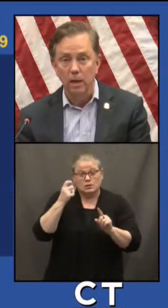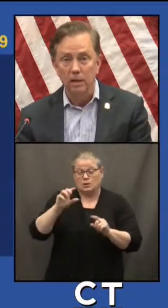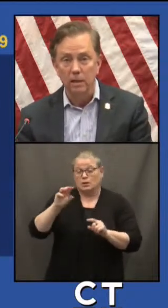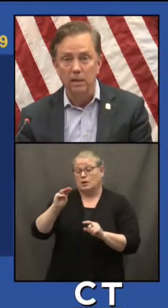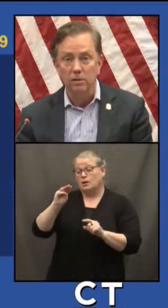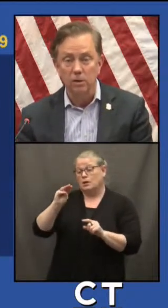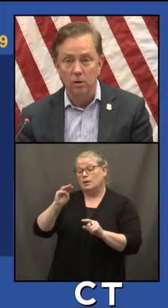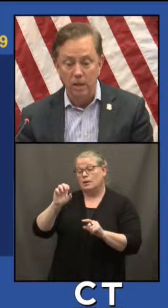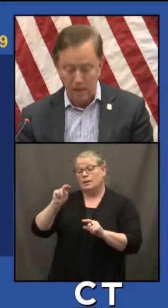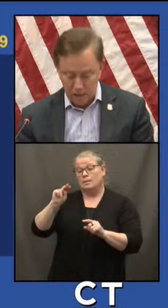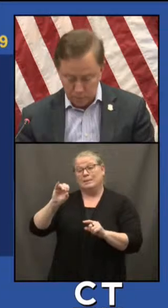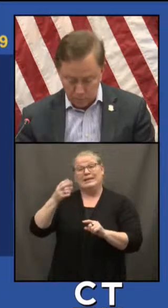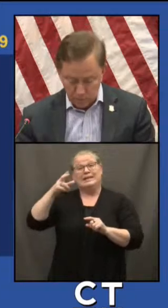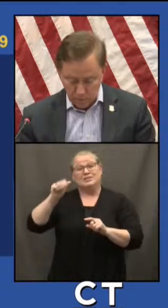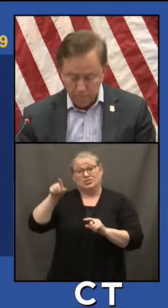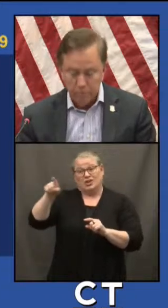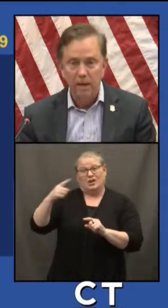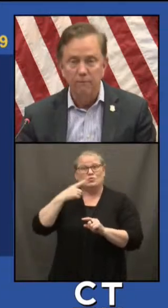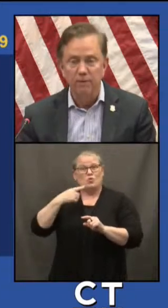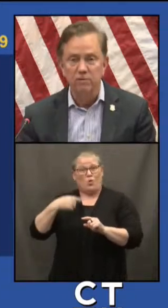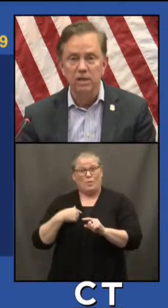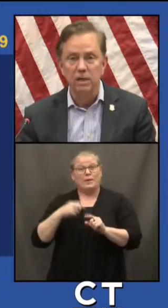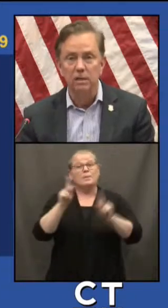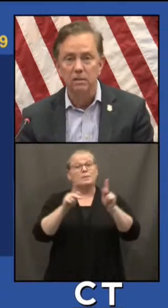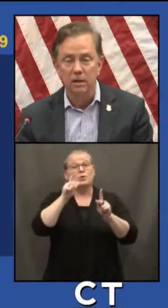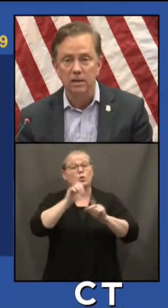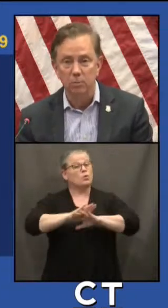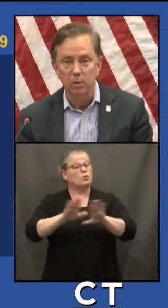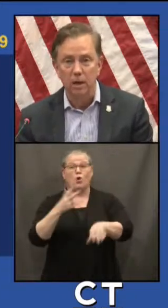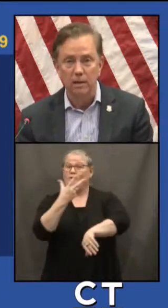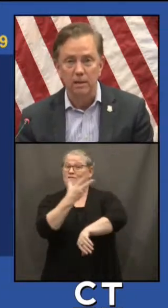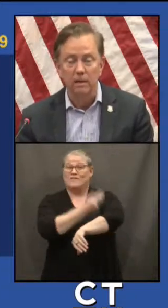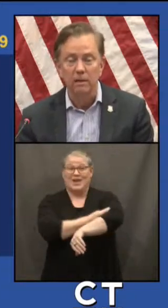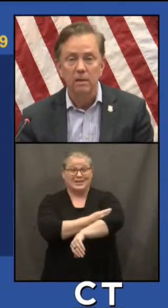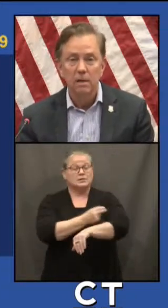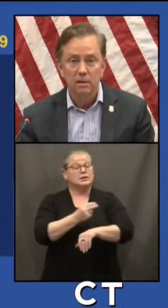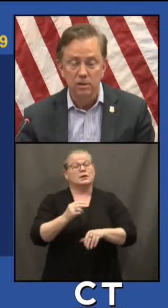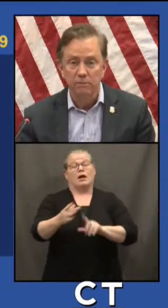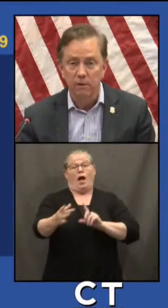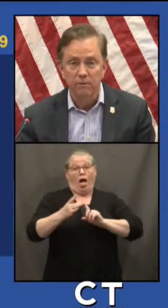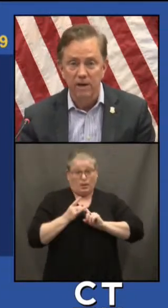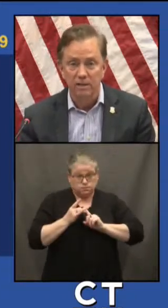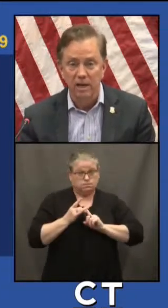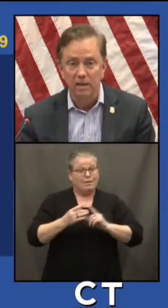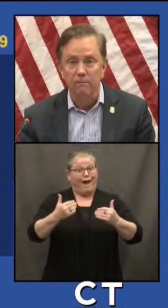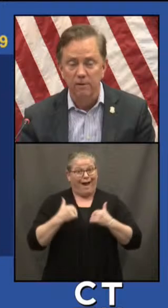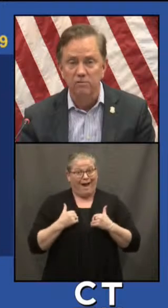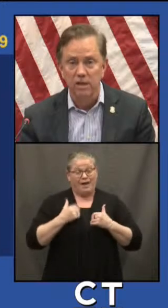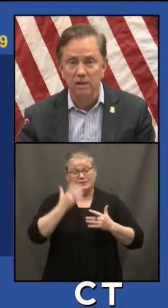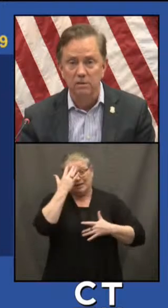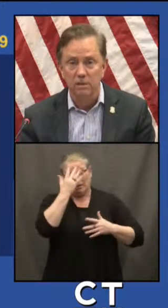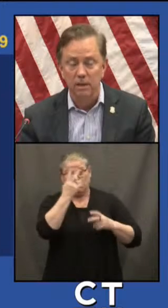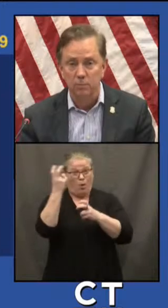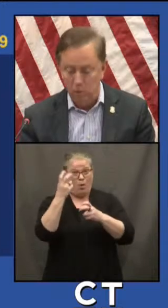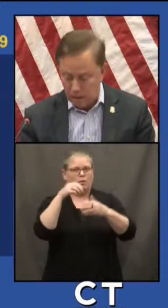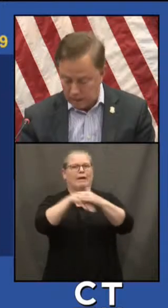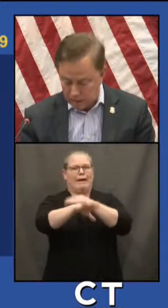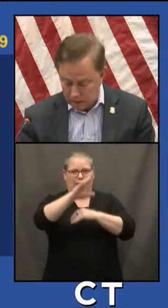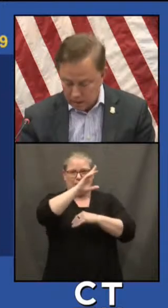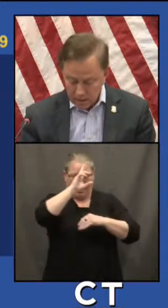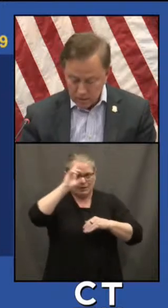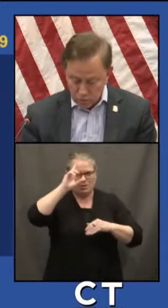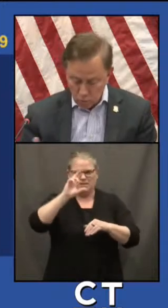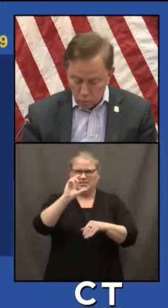more likely to go to the hospital and 15 times more likely to suffer a fatality. 15 times more